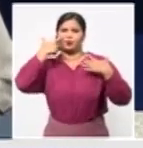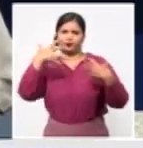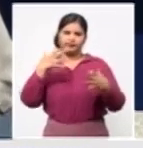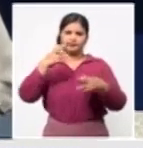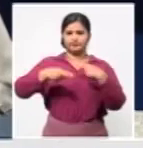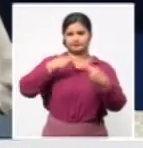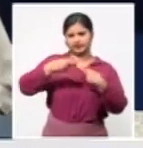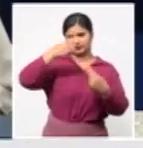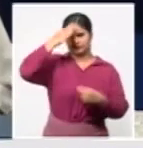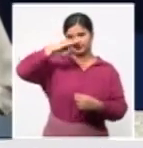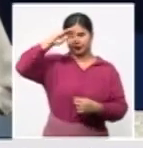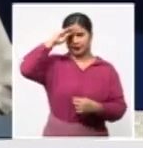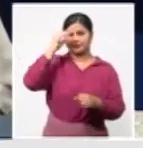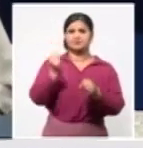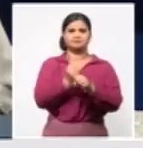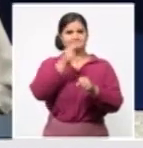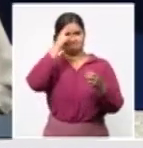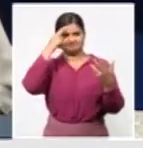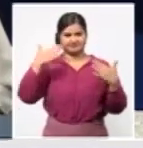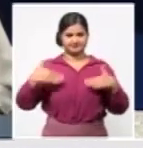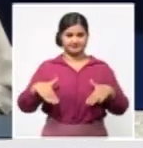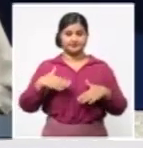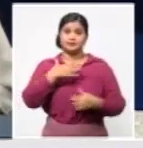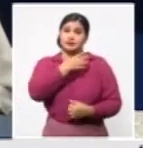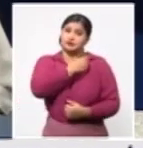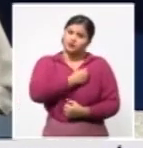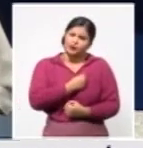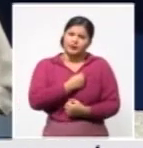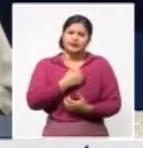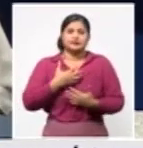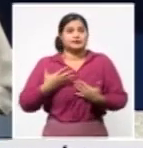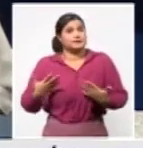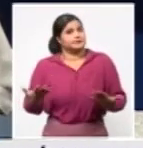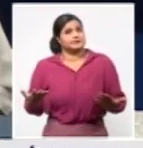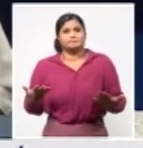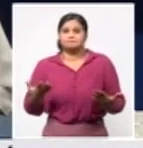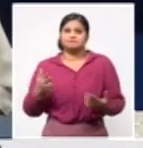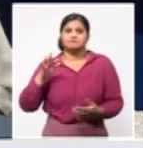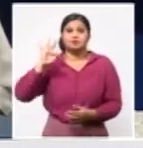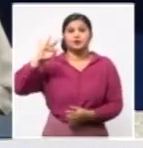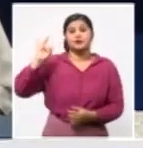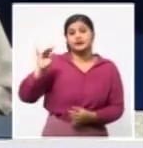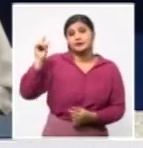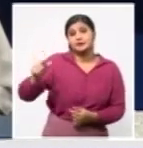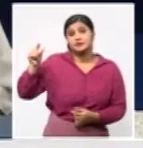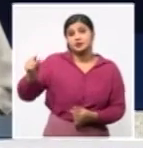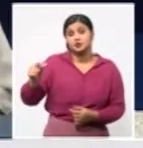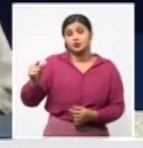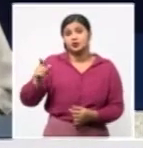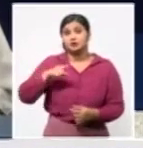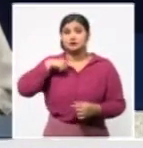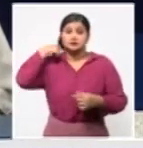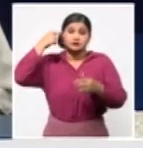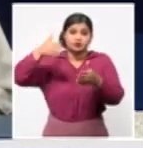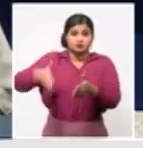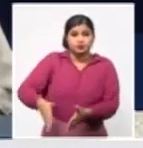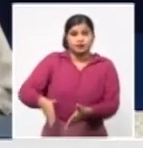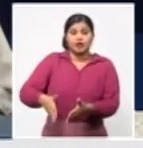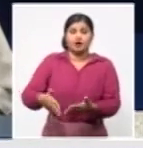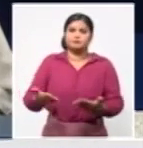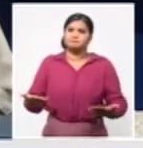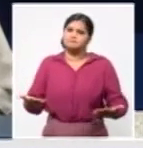As always, we mentioned the 2 confirmed cases that were evacuated at the beginning of the pandemic. Yesterday, we saw another